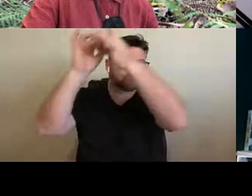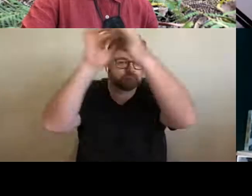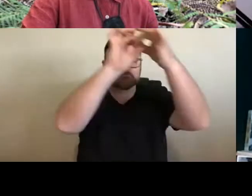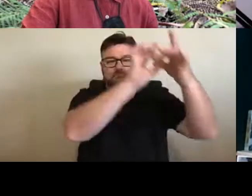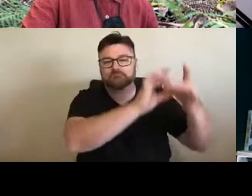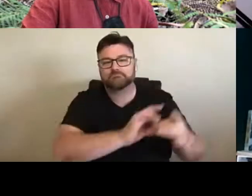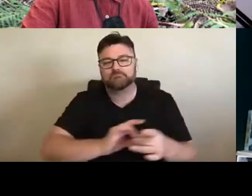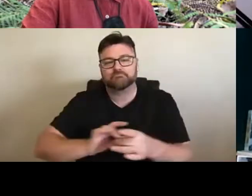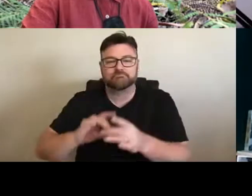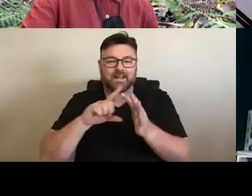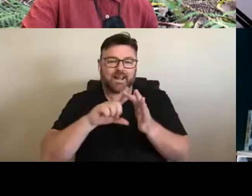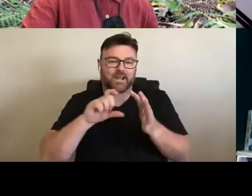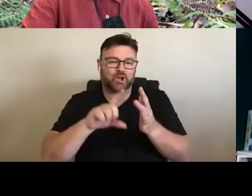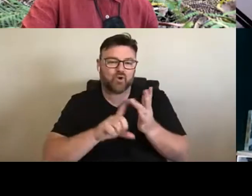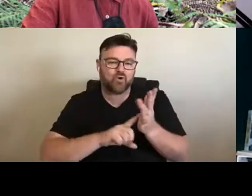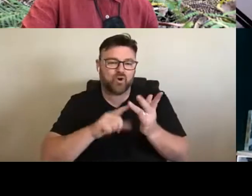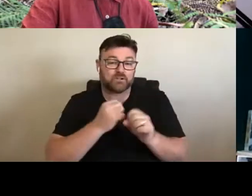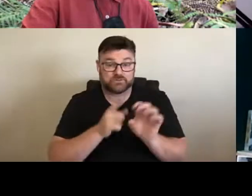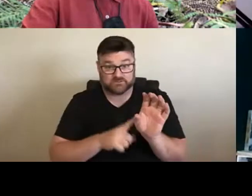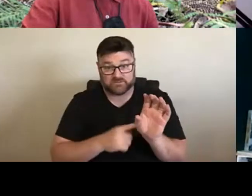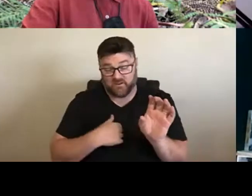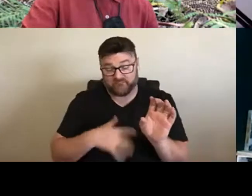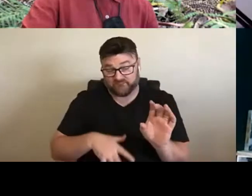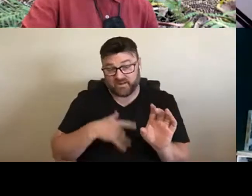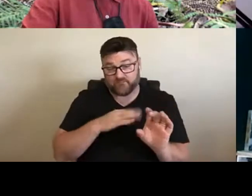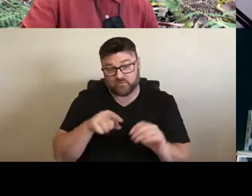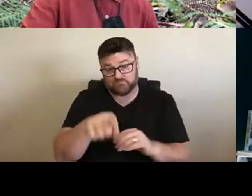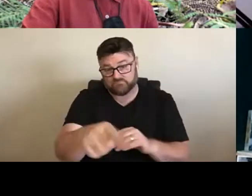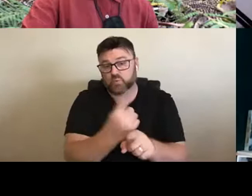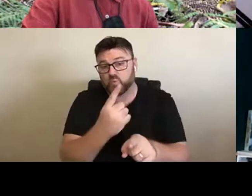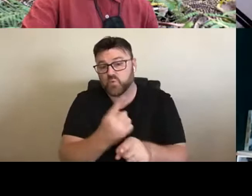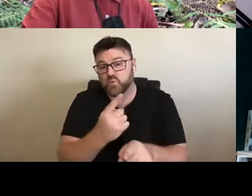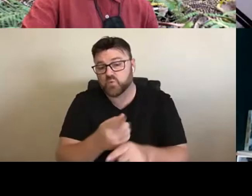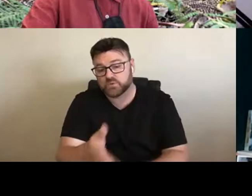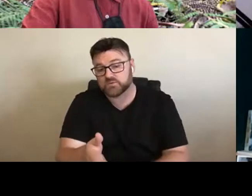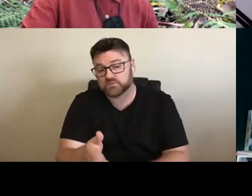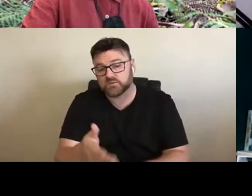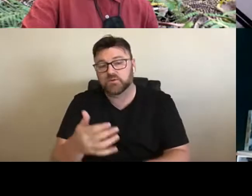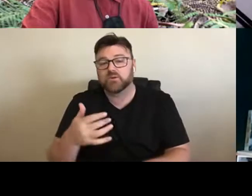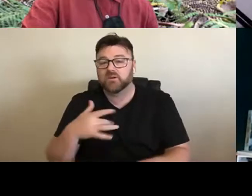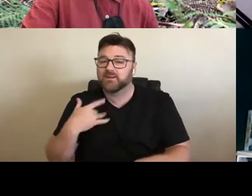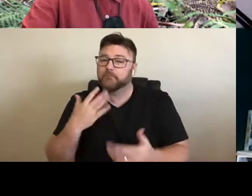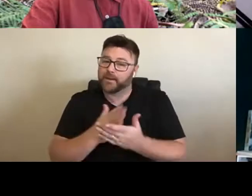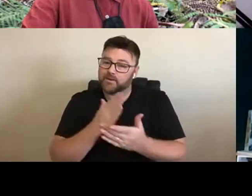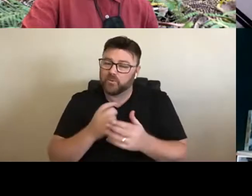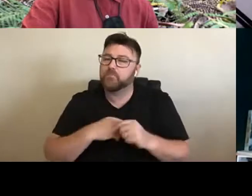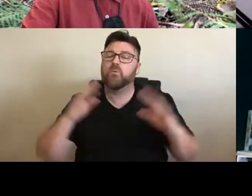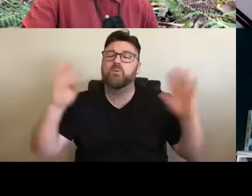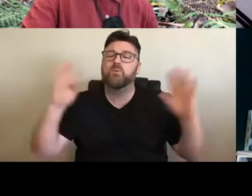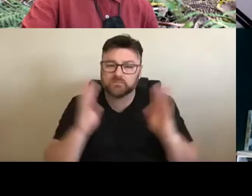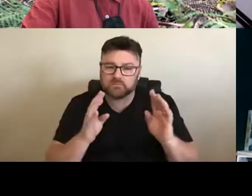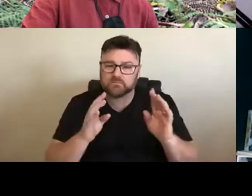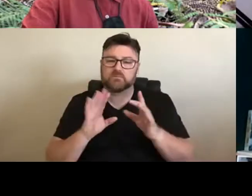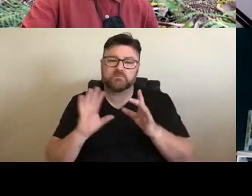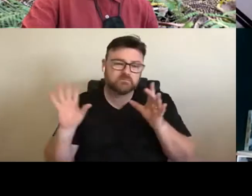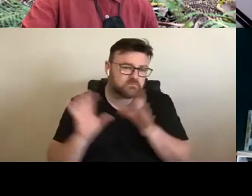connected to. And I can feel that through what you've just said, Bronwyn, about the need to not work in silos, but to, see ourselves